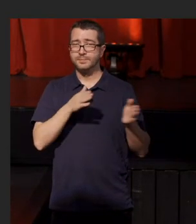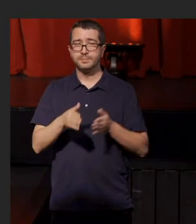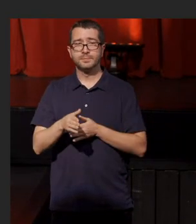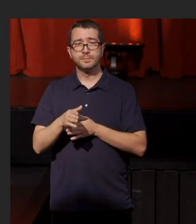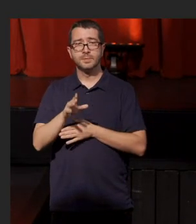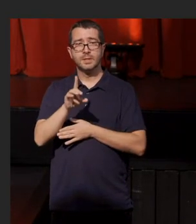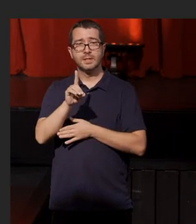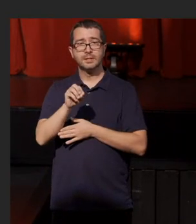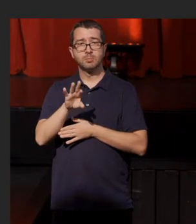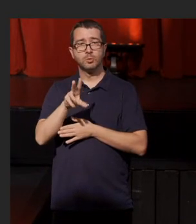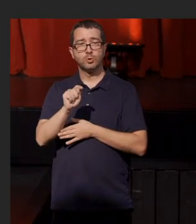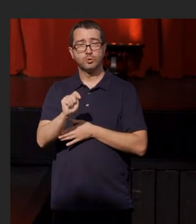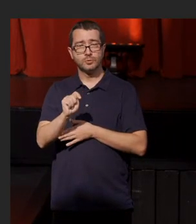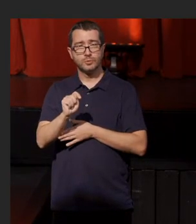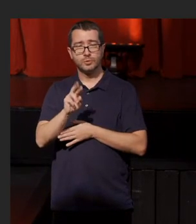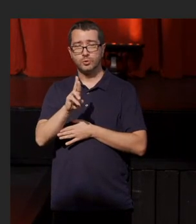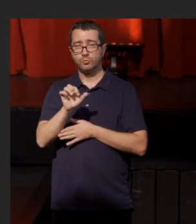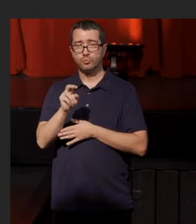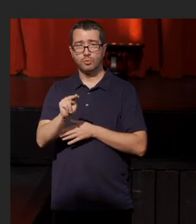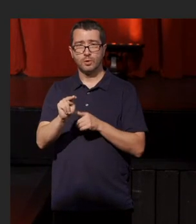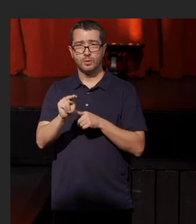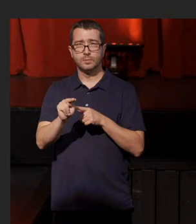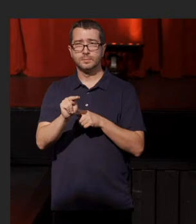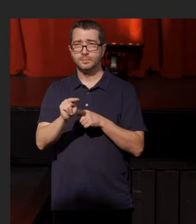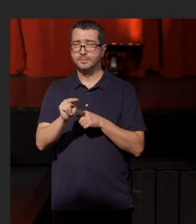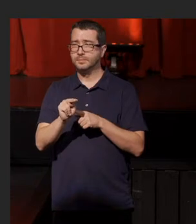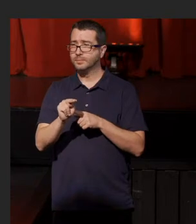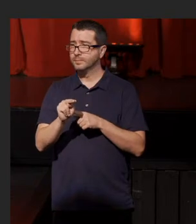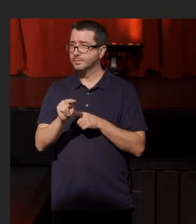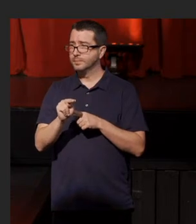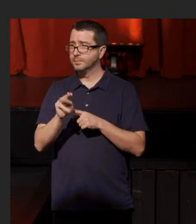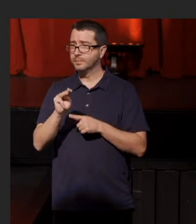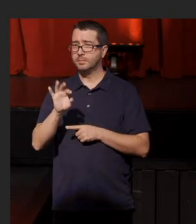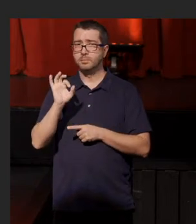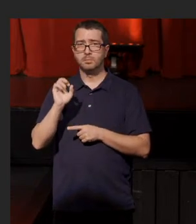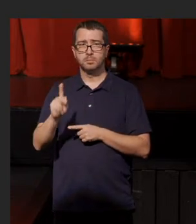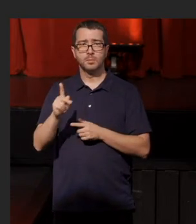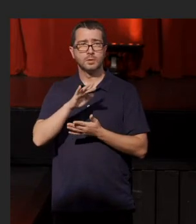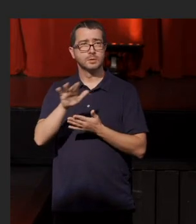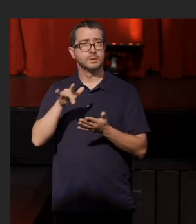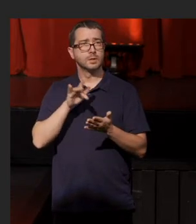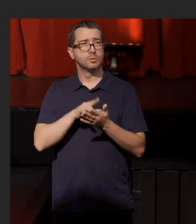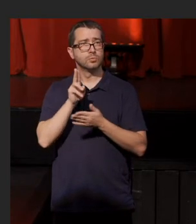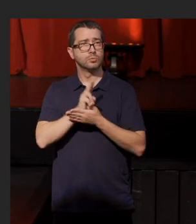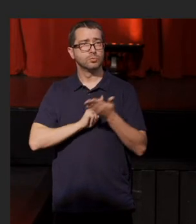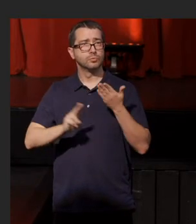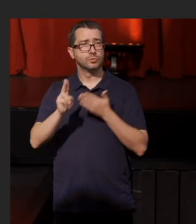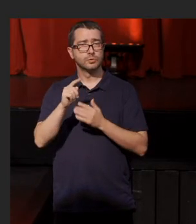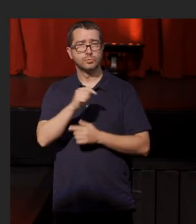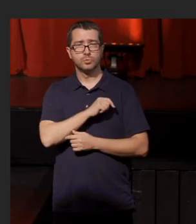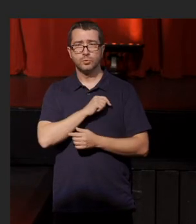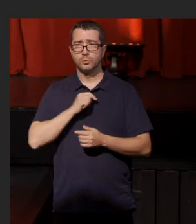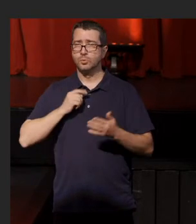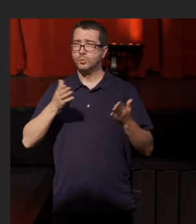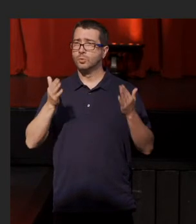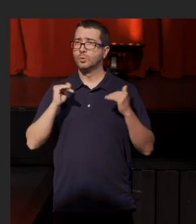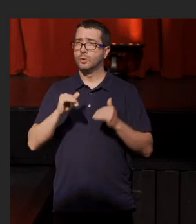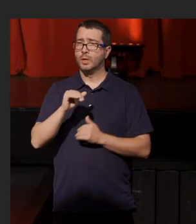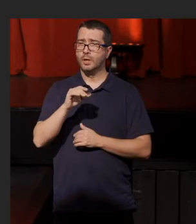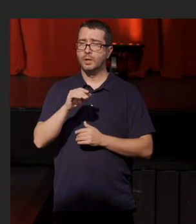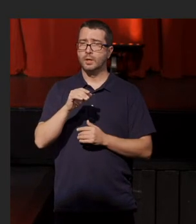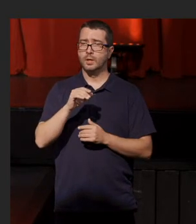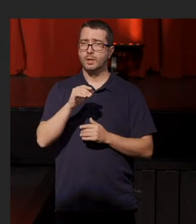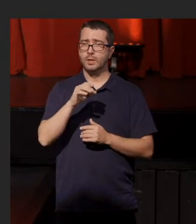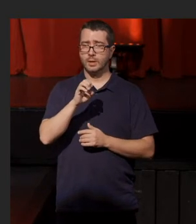Ron Deibert from the Monk Center and the University of Toronto, and Elizabeth Dubois from